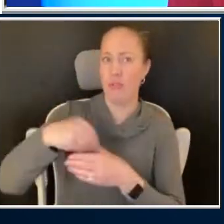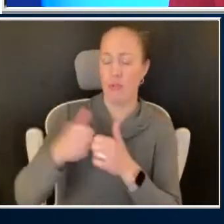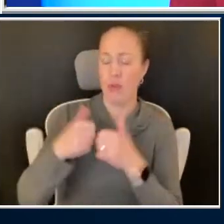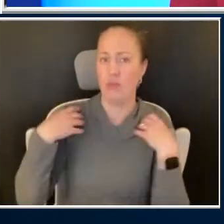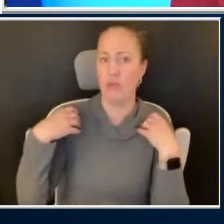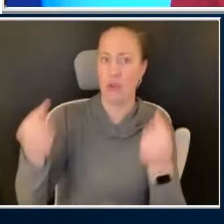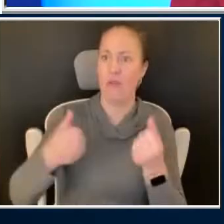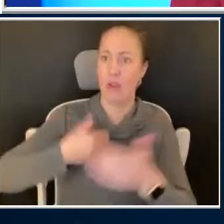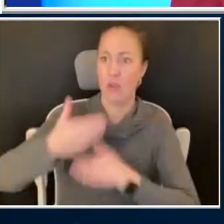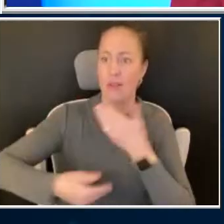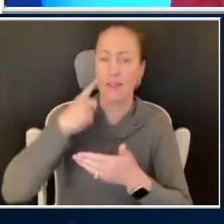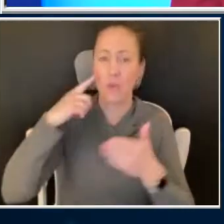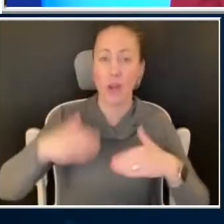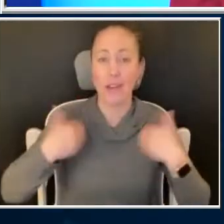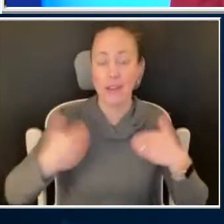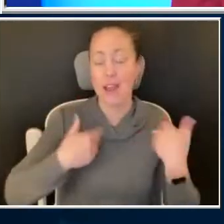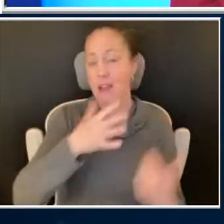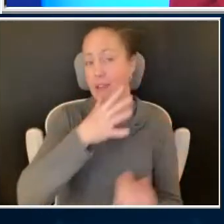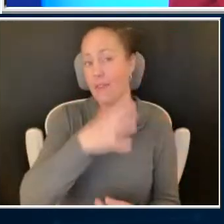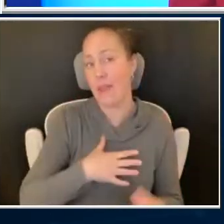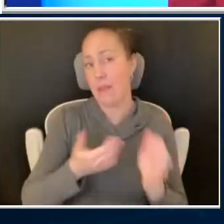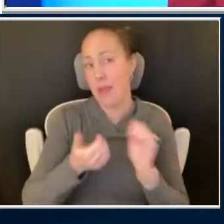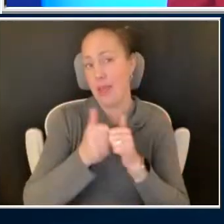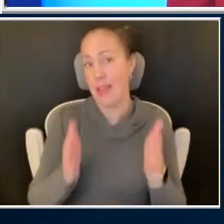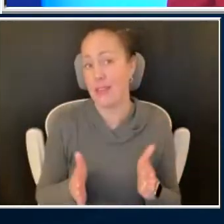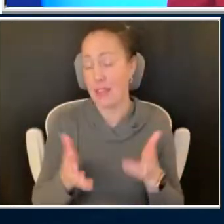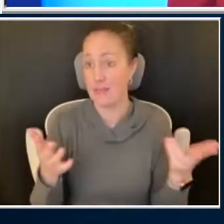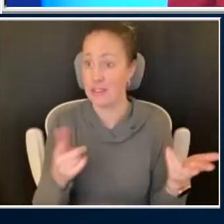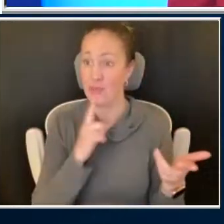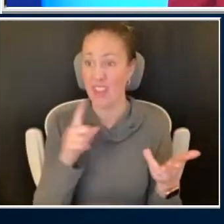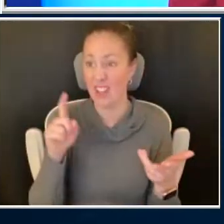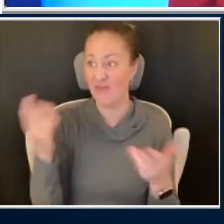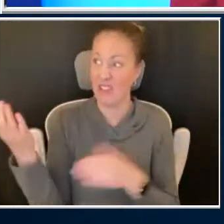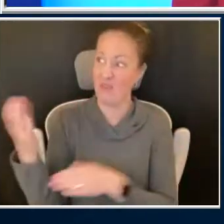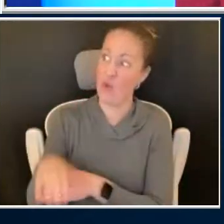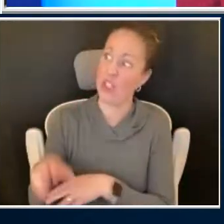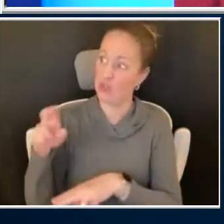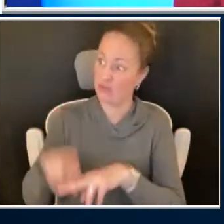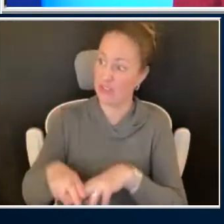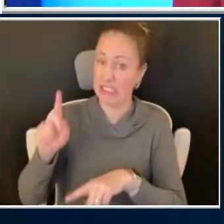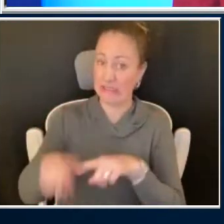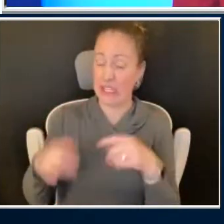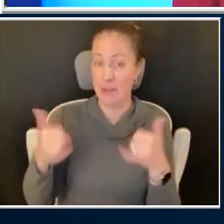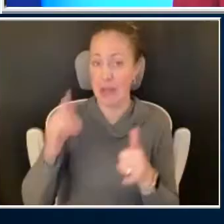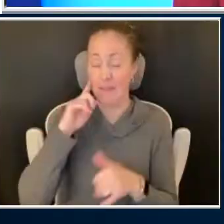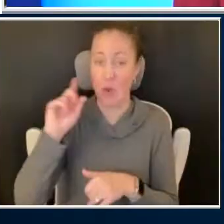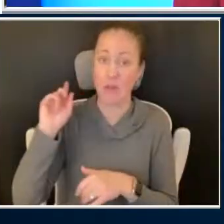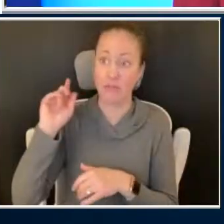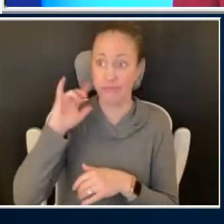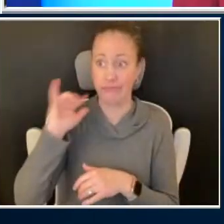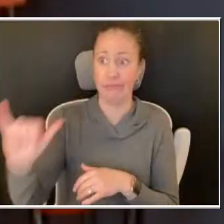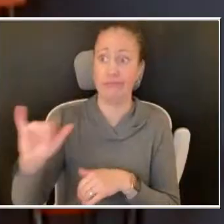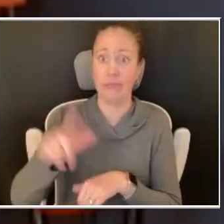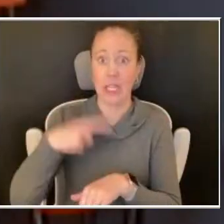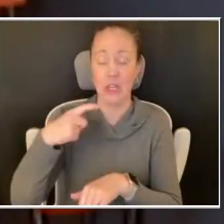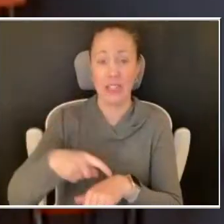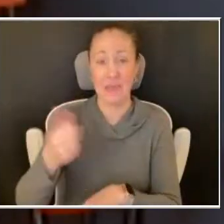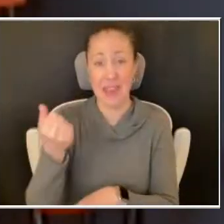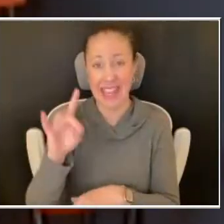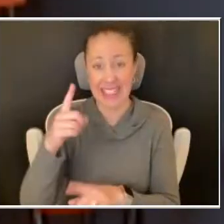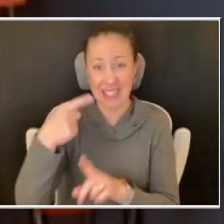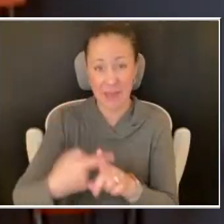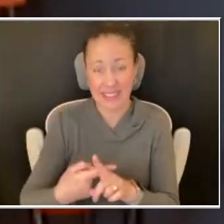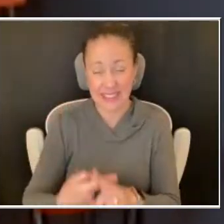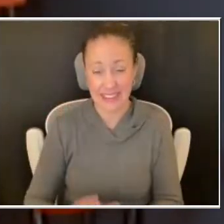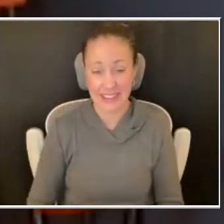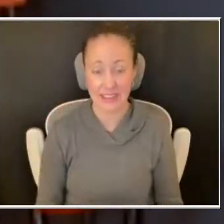female athletes in particular who are sidelined for a long time? I mean, in this case, it was 18 months.